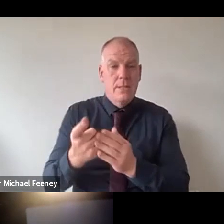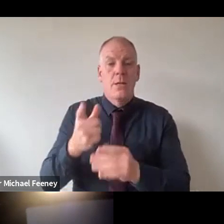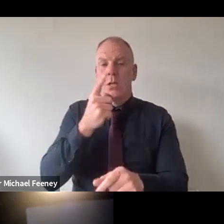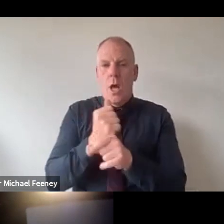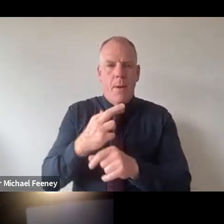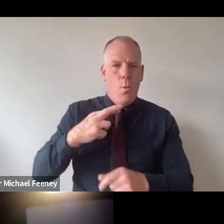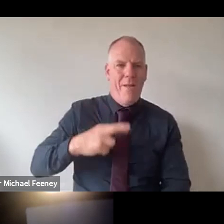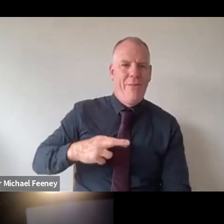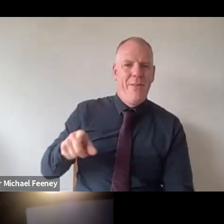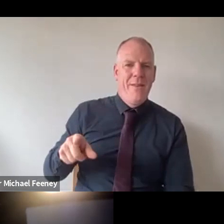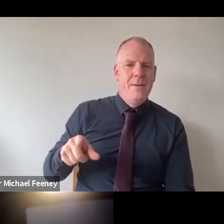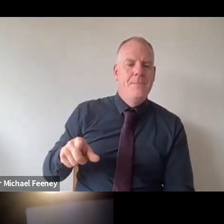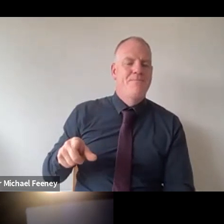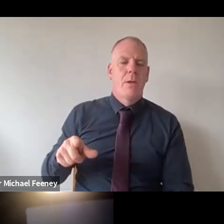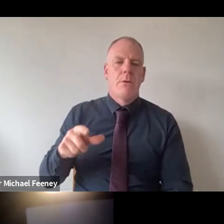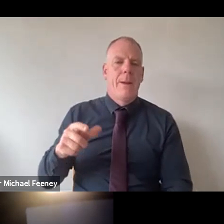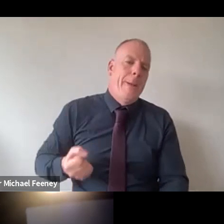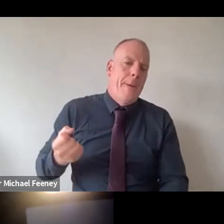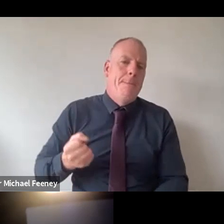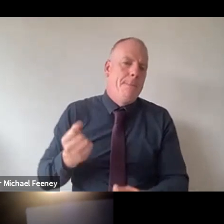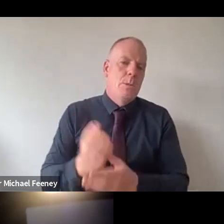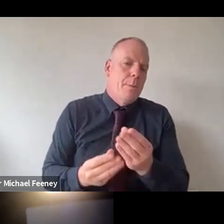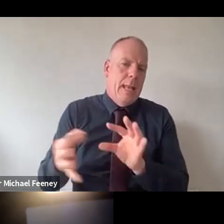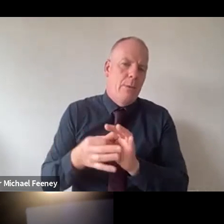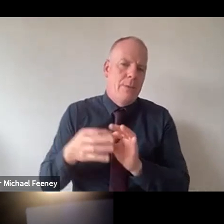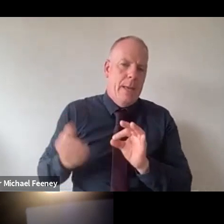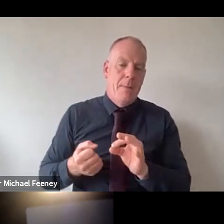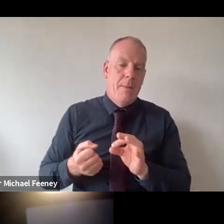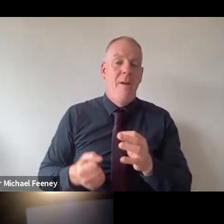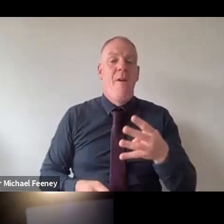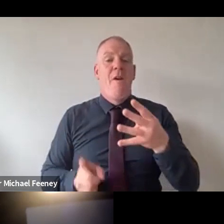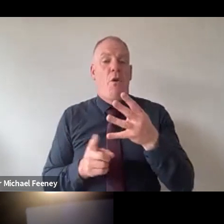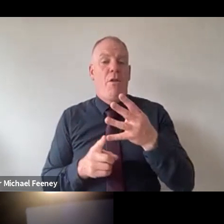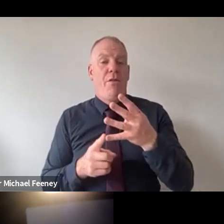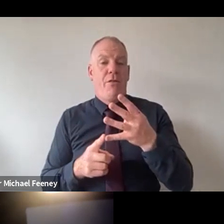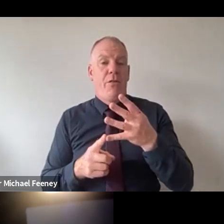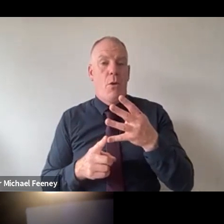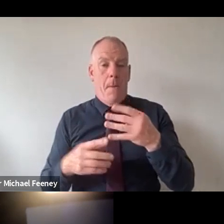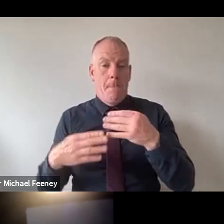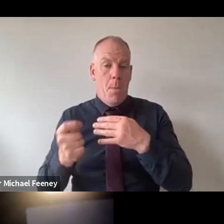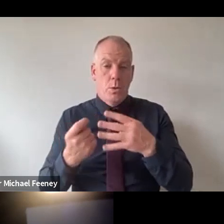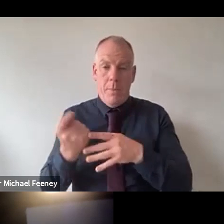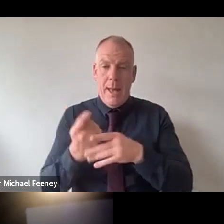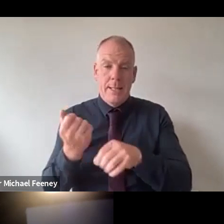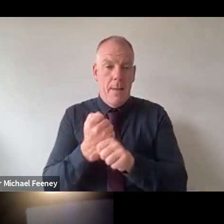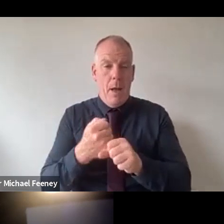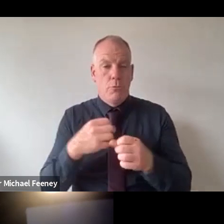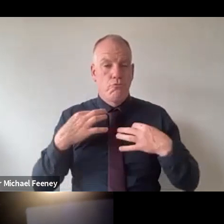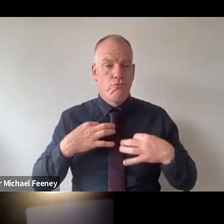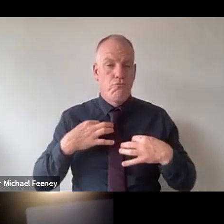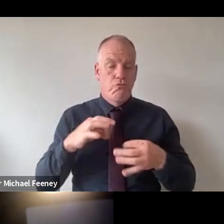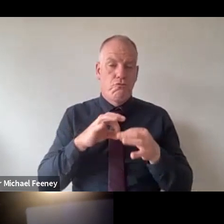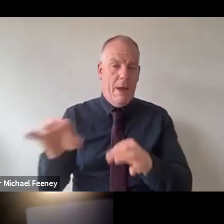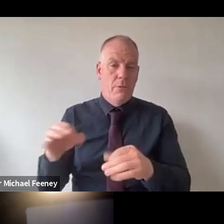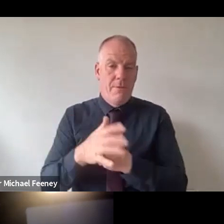wealth or income. And this was the fourth highest ground. So it is not something that kind